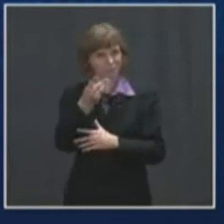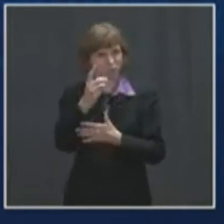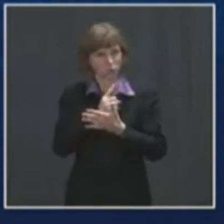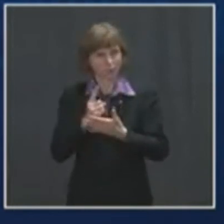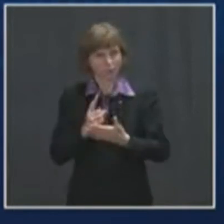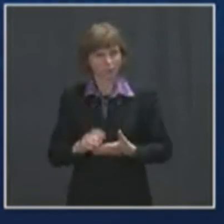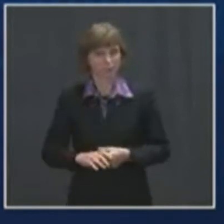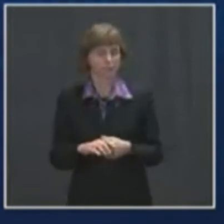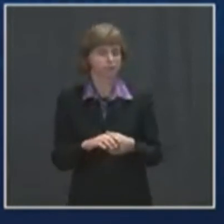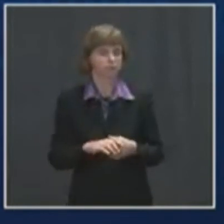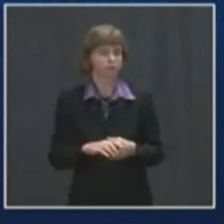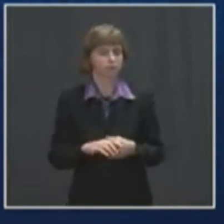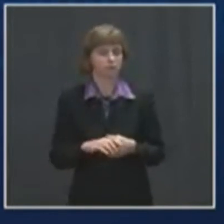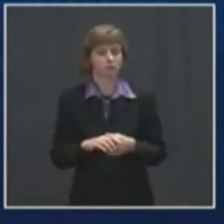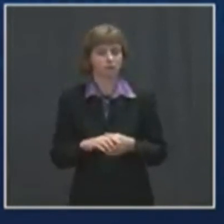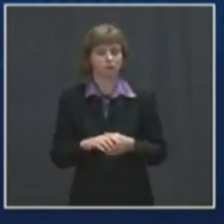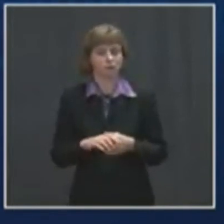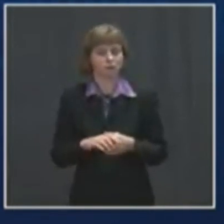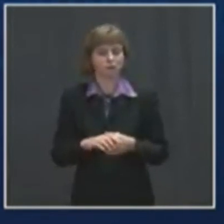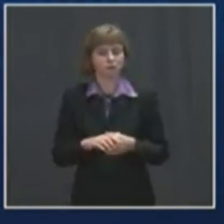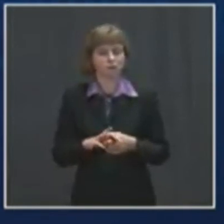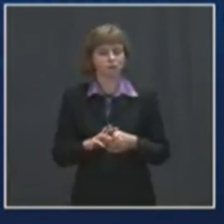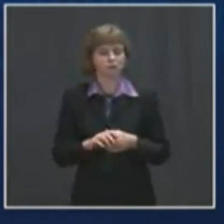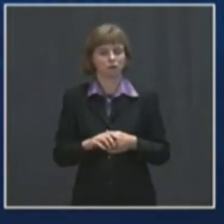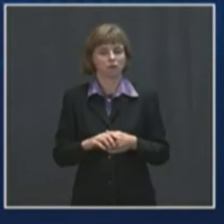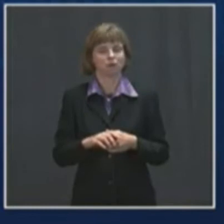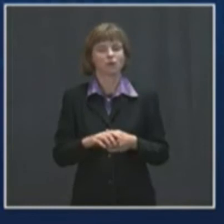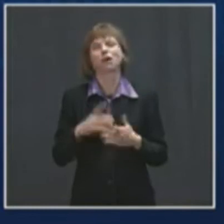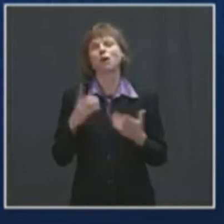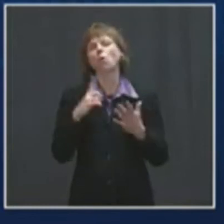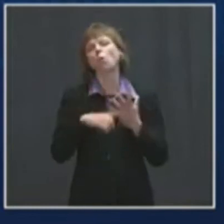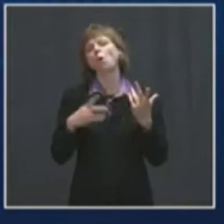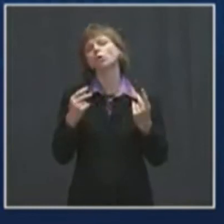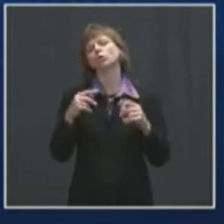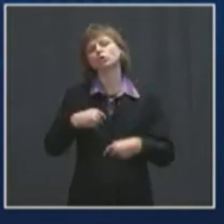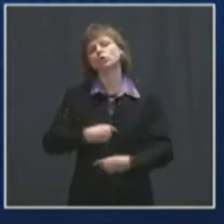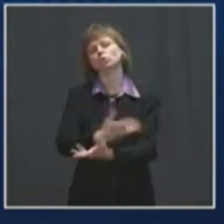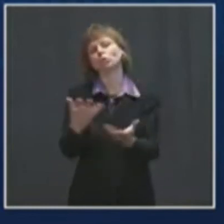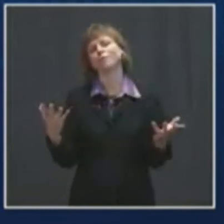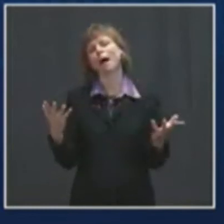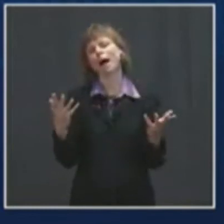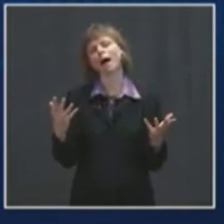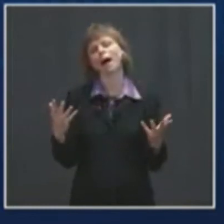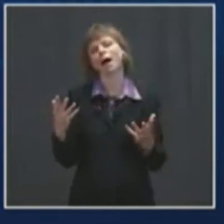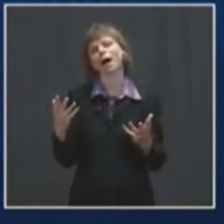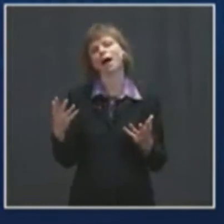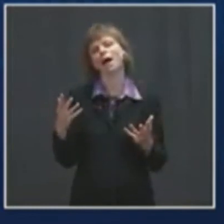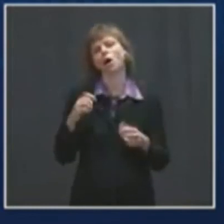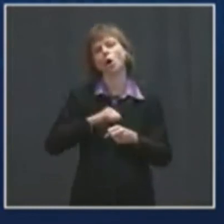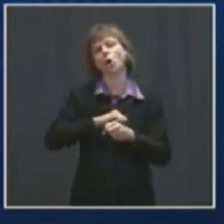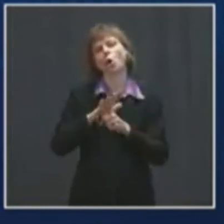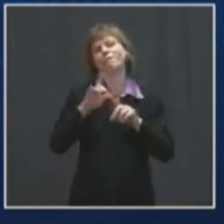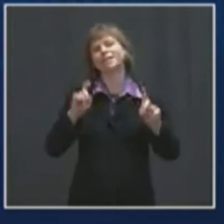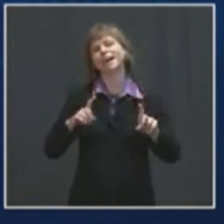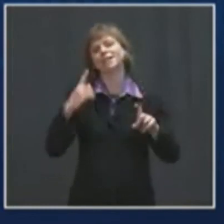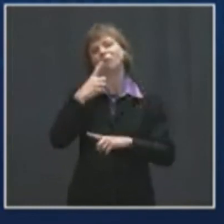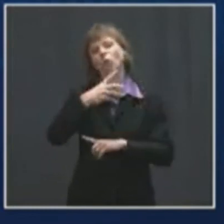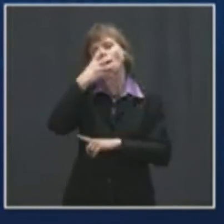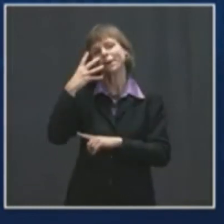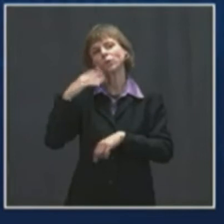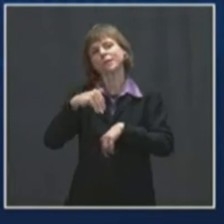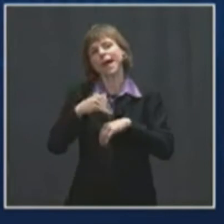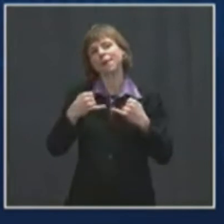being done, what could be done to provide COVID testing to migrants at the border? Because right now the U.S. Customs and Border Protection is